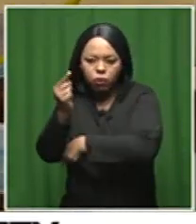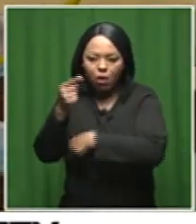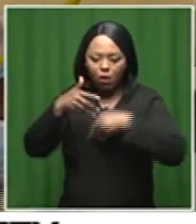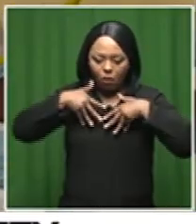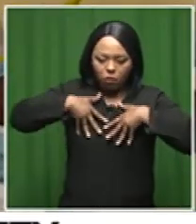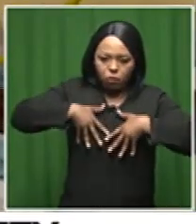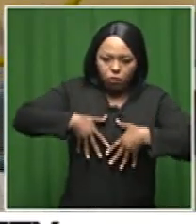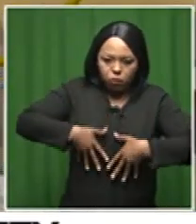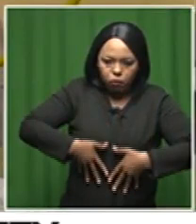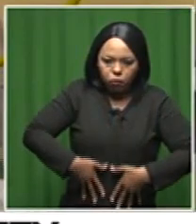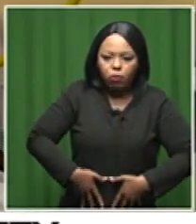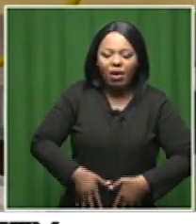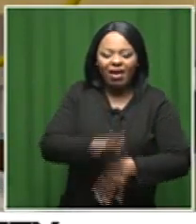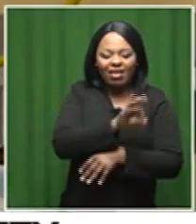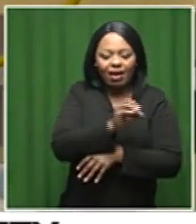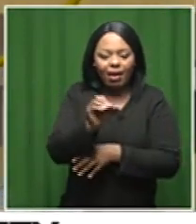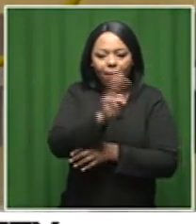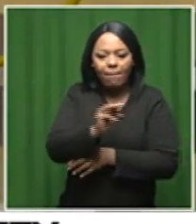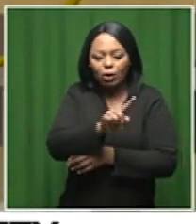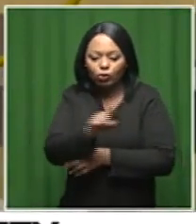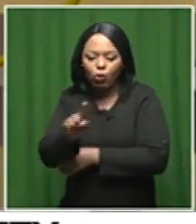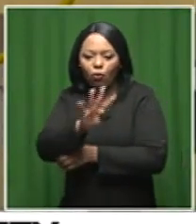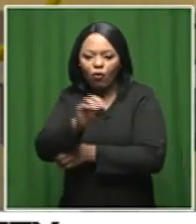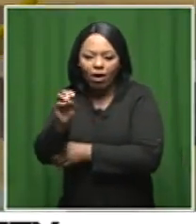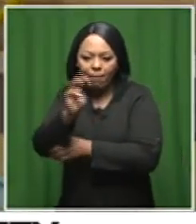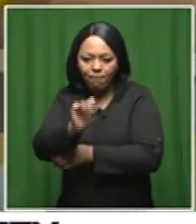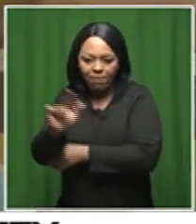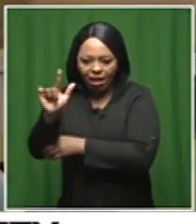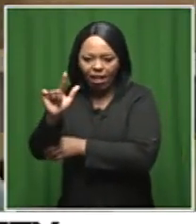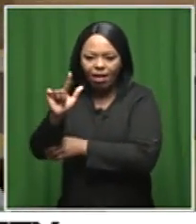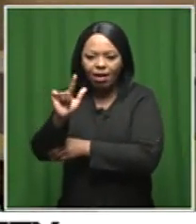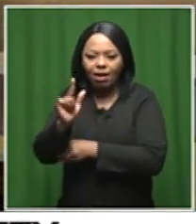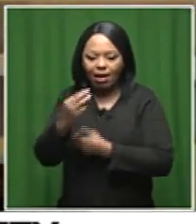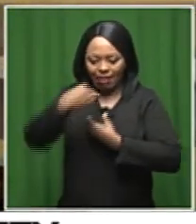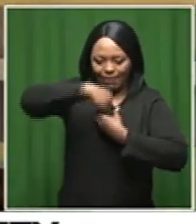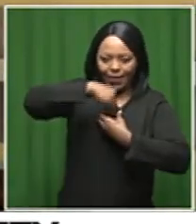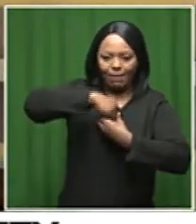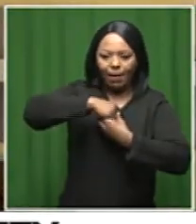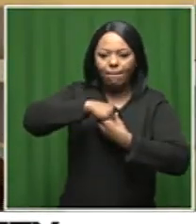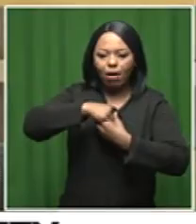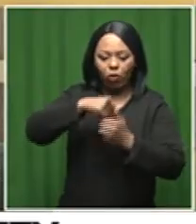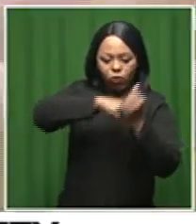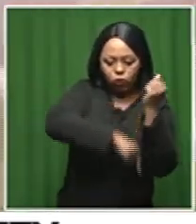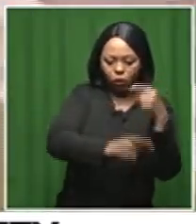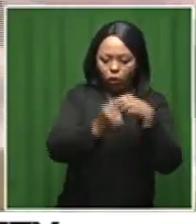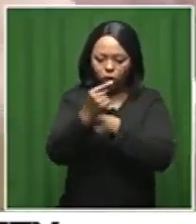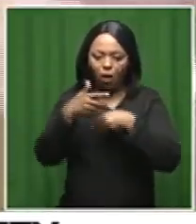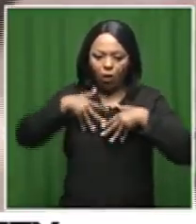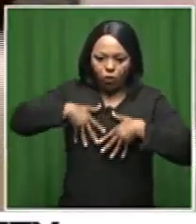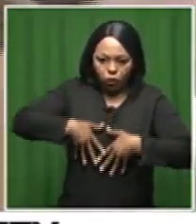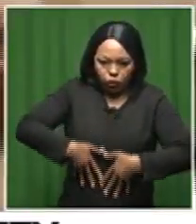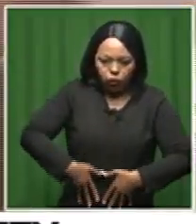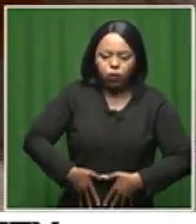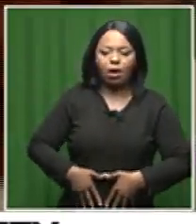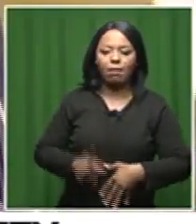approximately 300 mils to 400 mils, all containing very enriched of